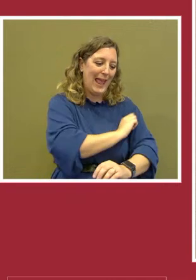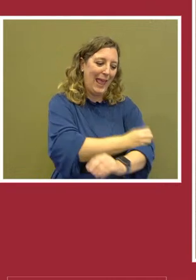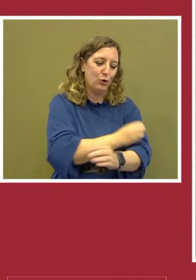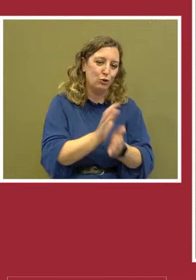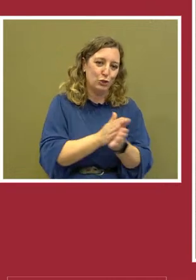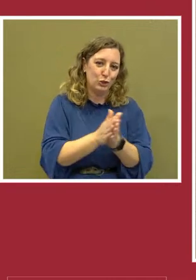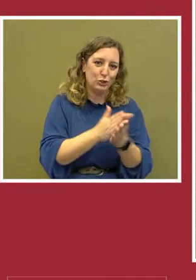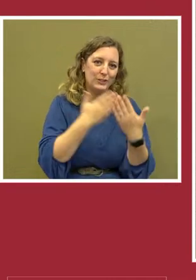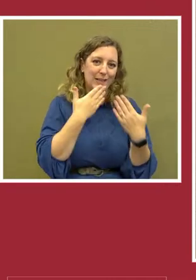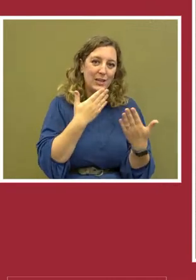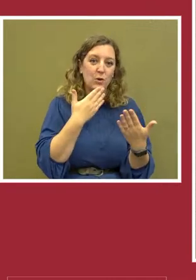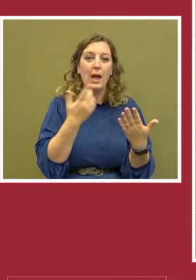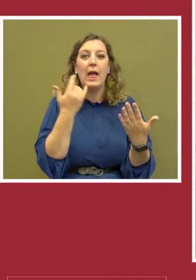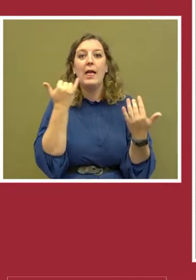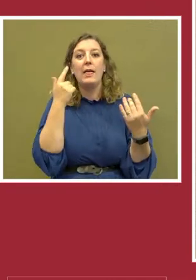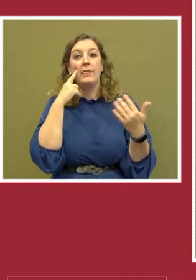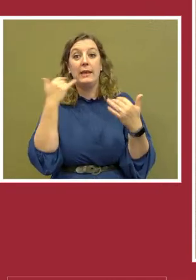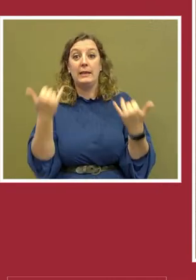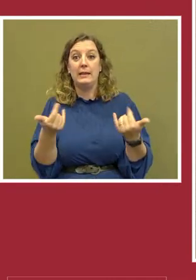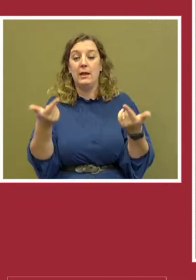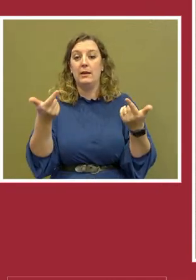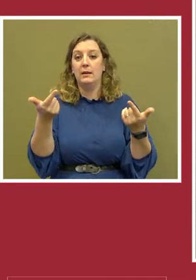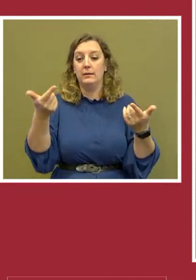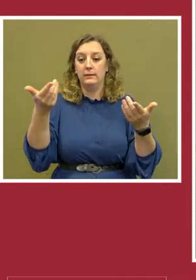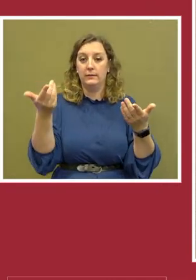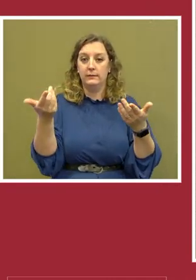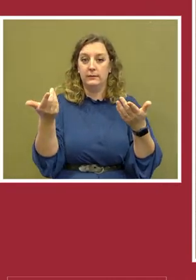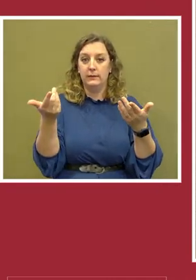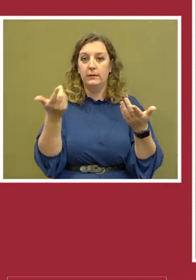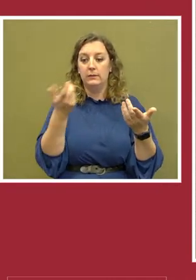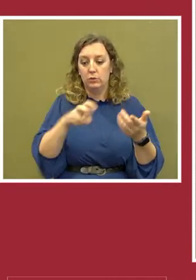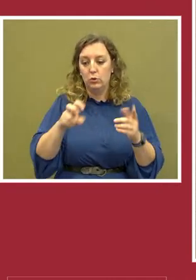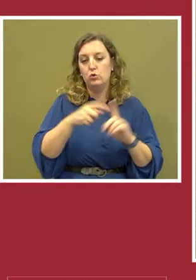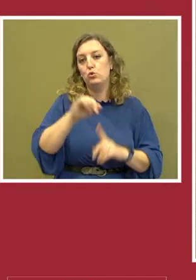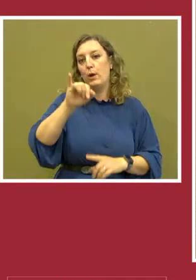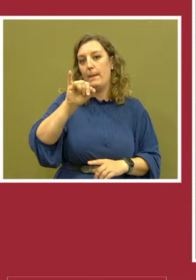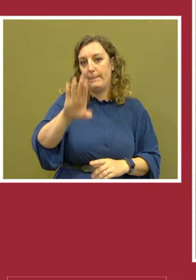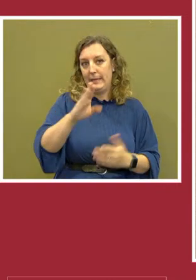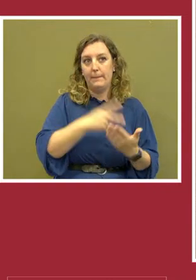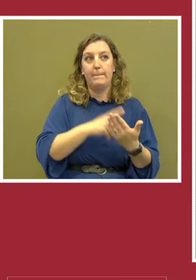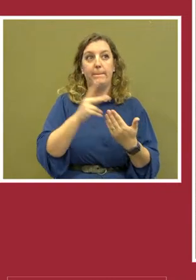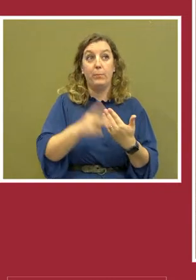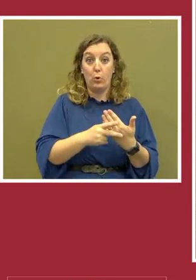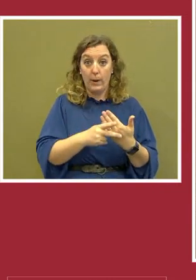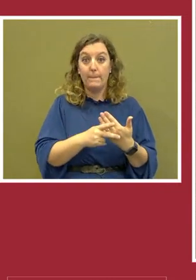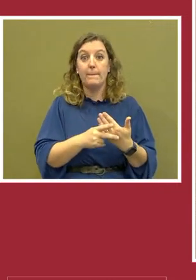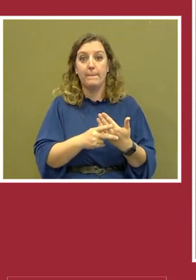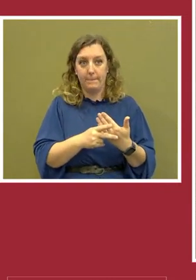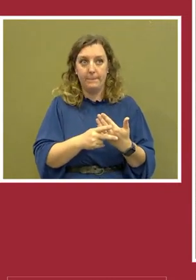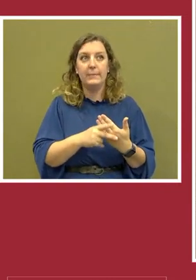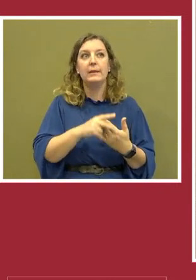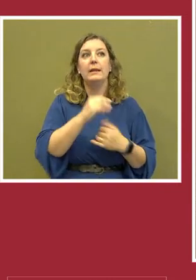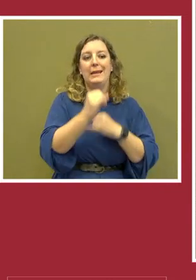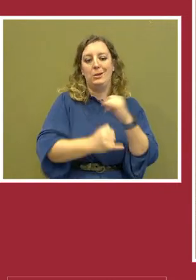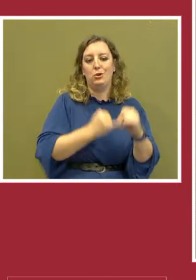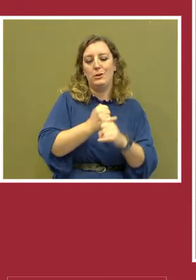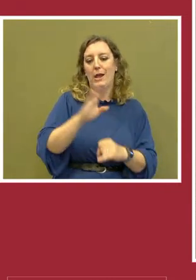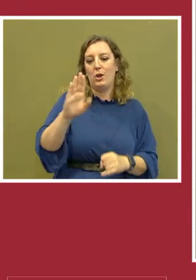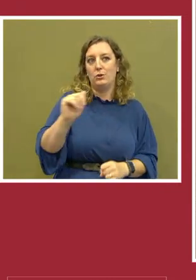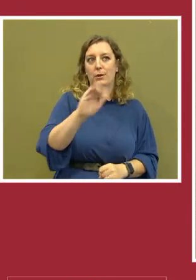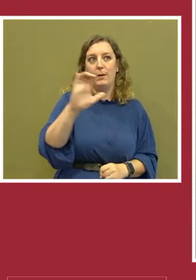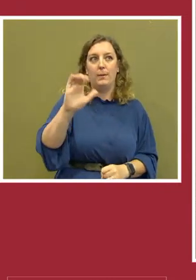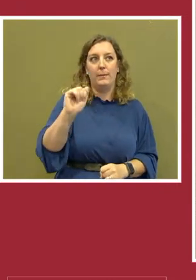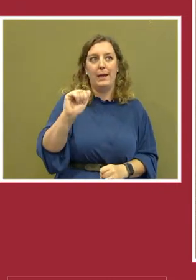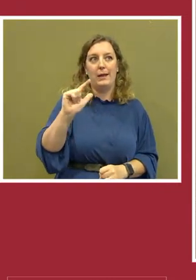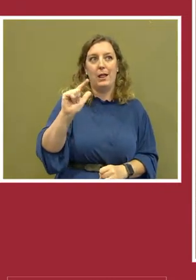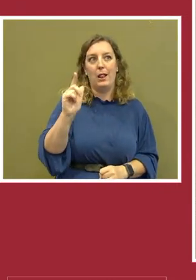you. So I think we're gonna transition now into the IB program. I think that's our next slide. So International Baccalaureate. So at this time,